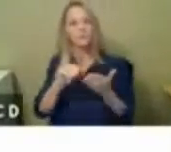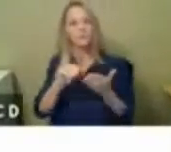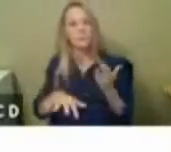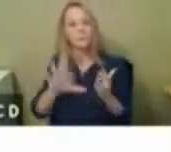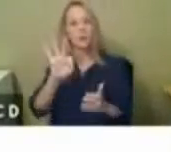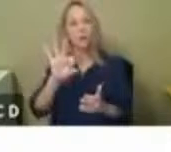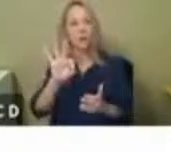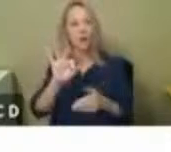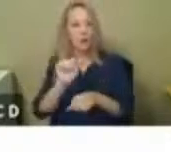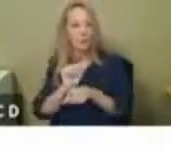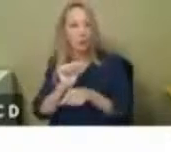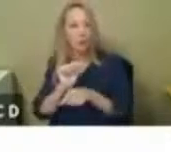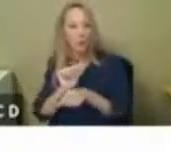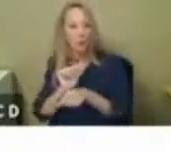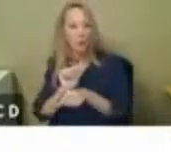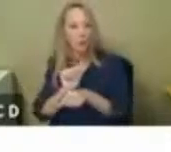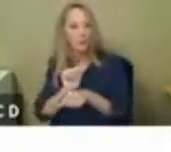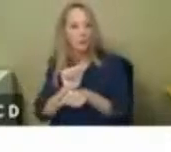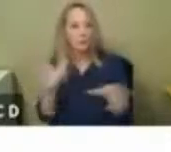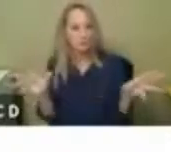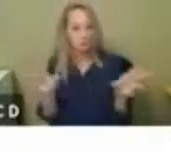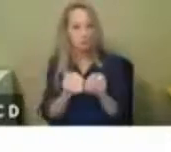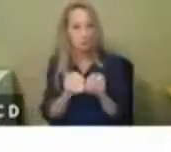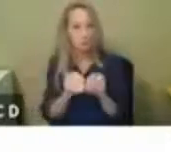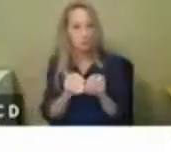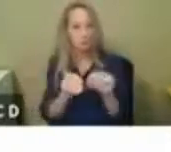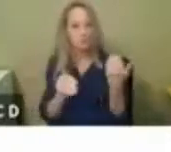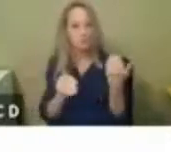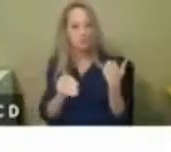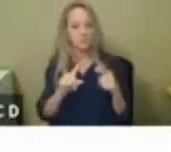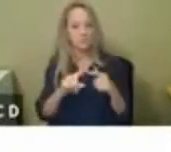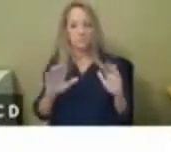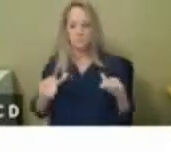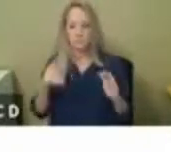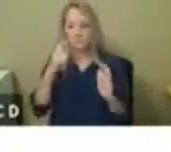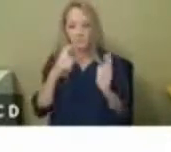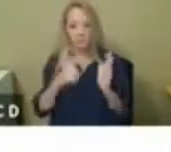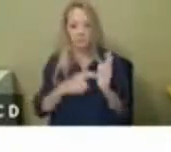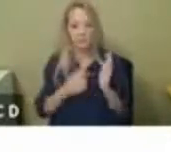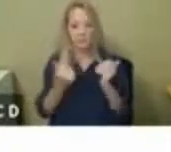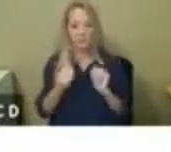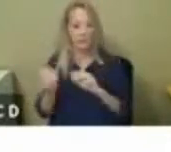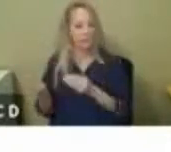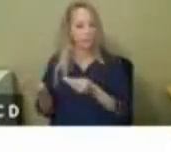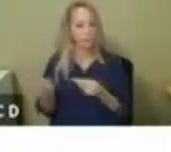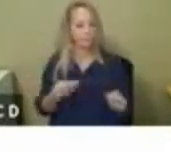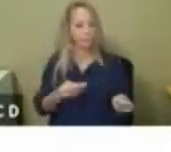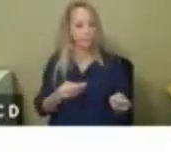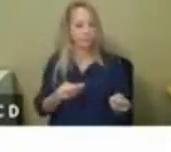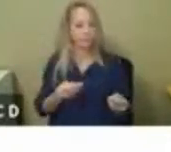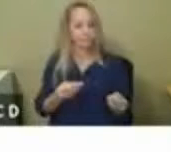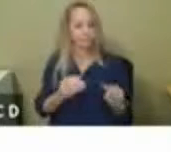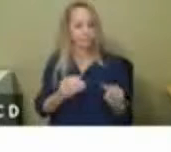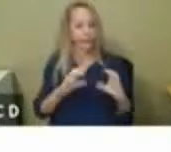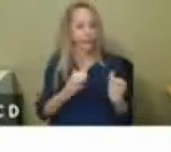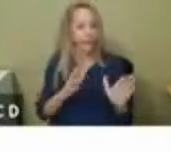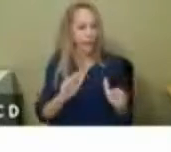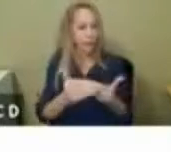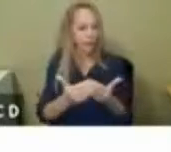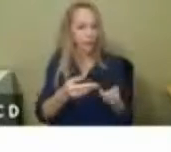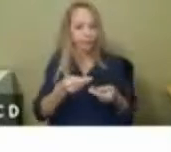We still have yet to trace any transmission of the virus to the classroom, to the lab,